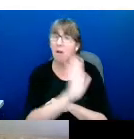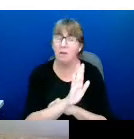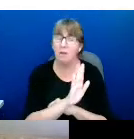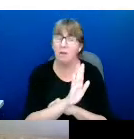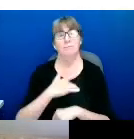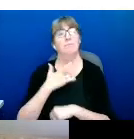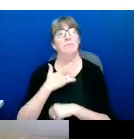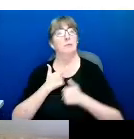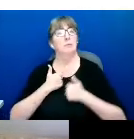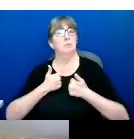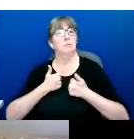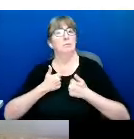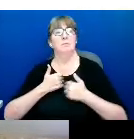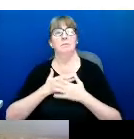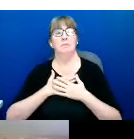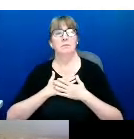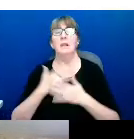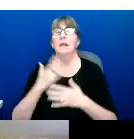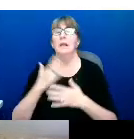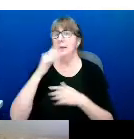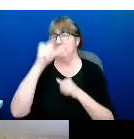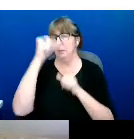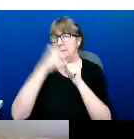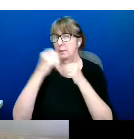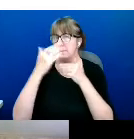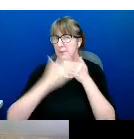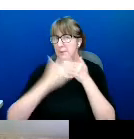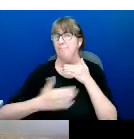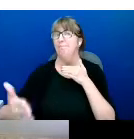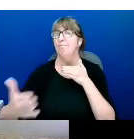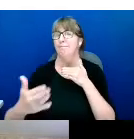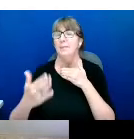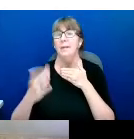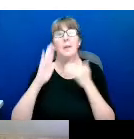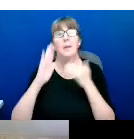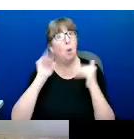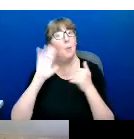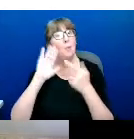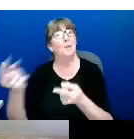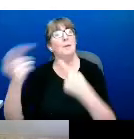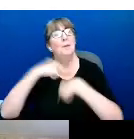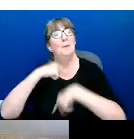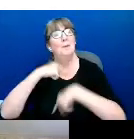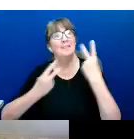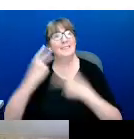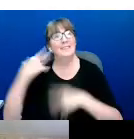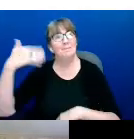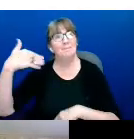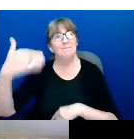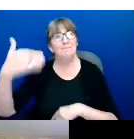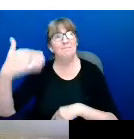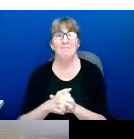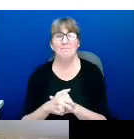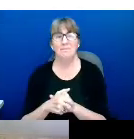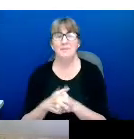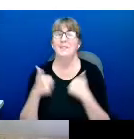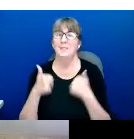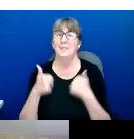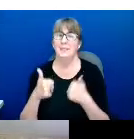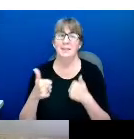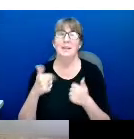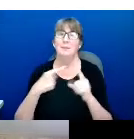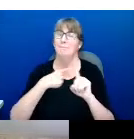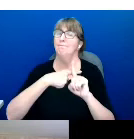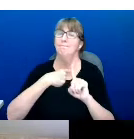it's something they'll long remember and hopefully come back and visit. And I think that was a really good thing too.